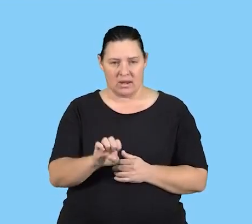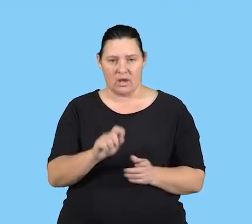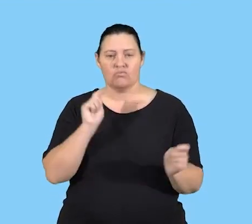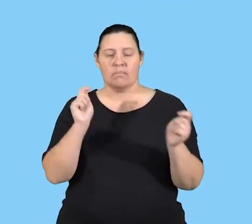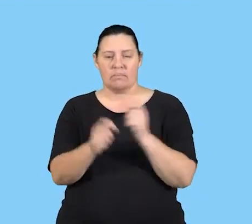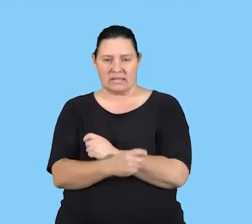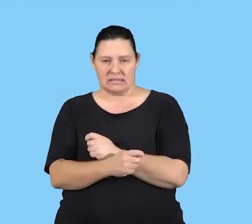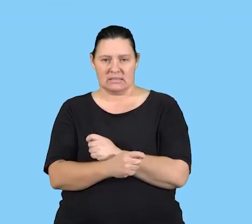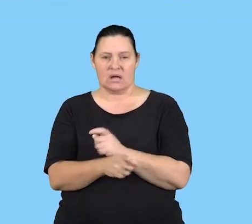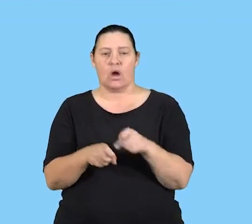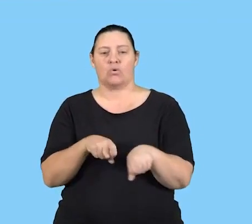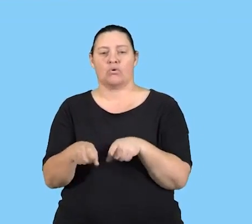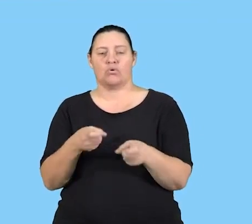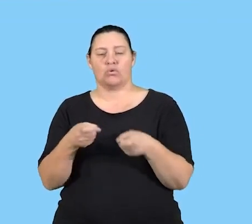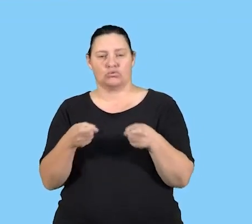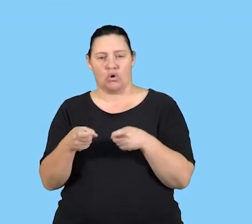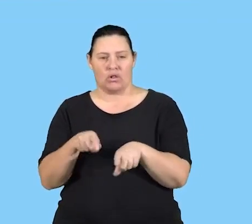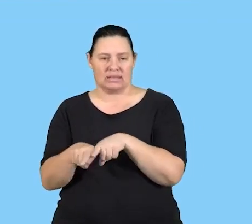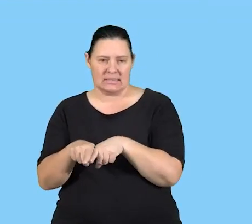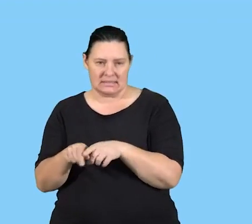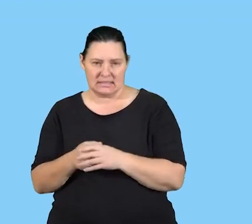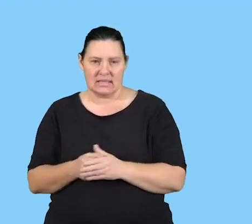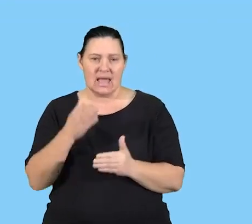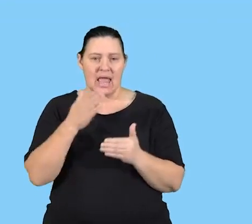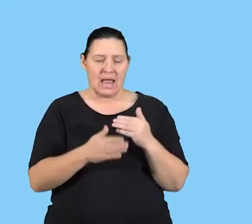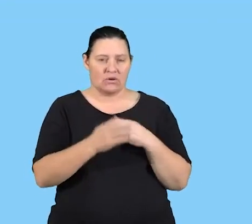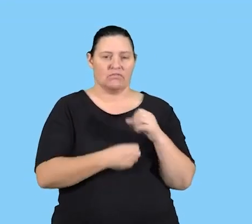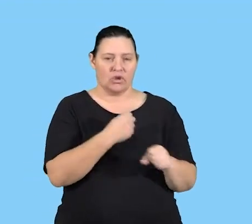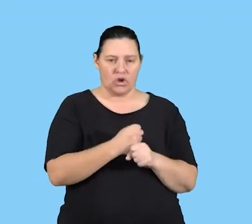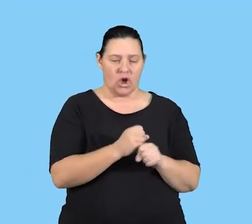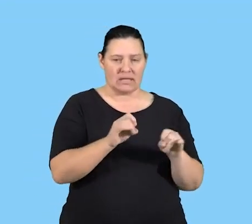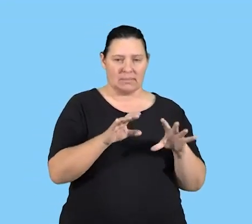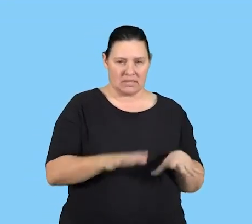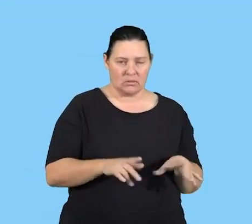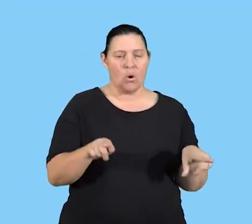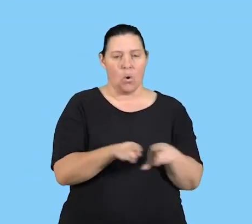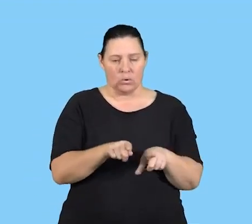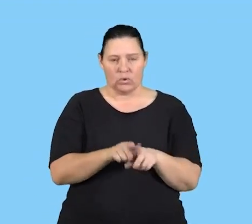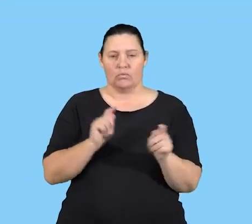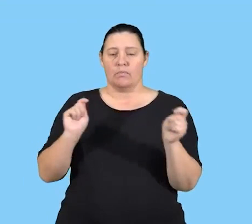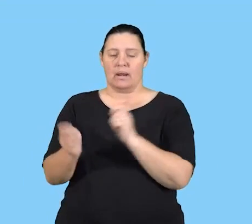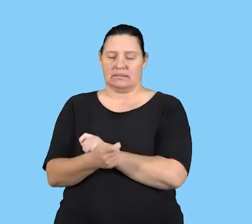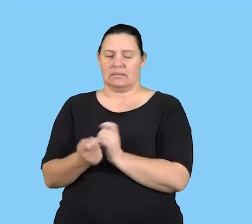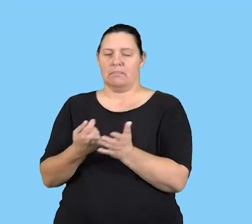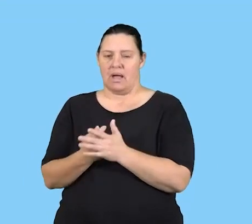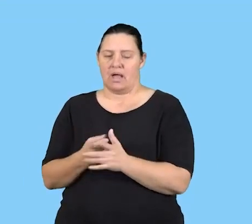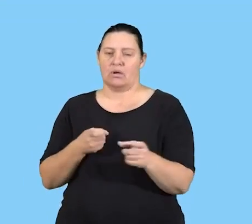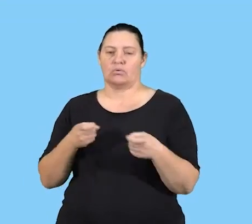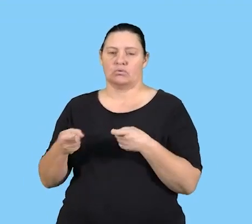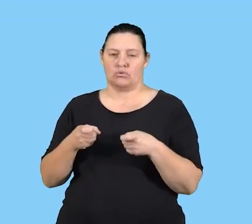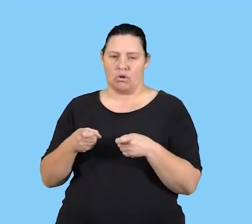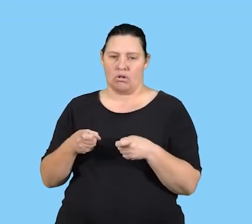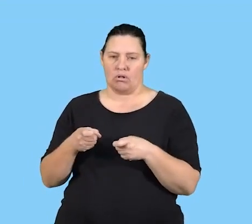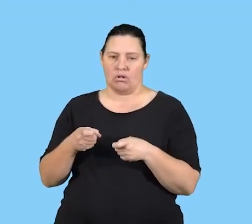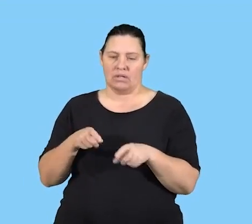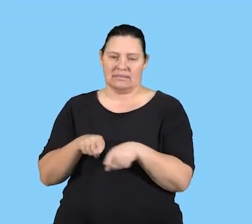are replaced by the controlled test, and then the end of the year examinations are also replaced by the